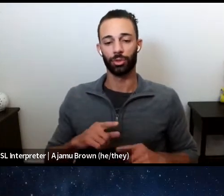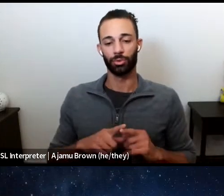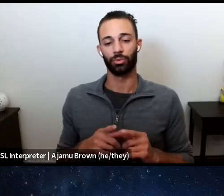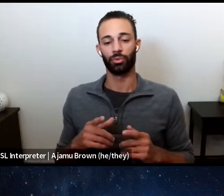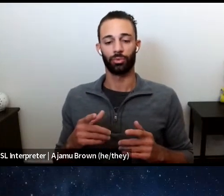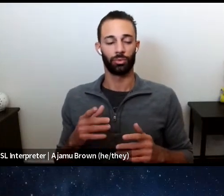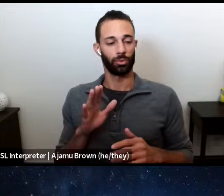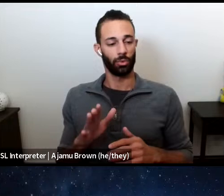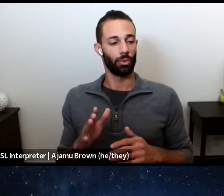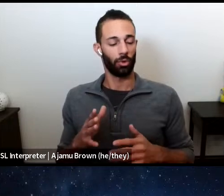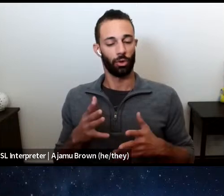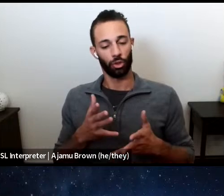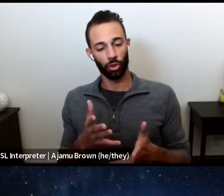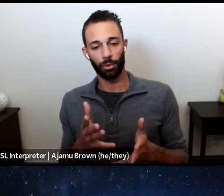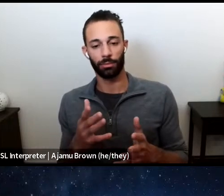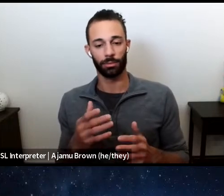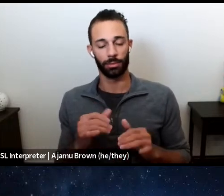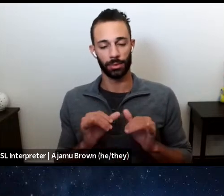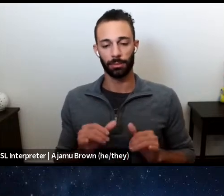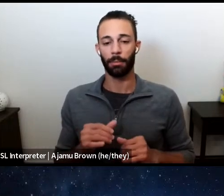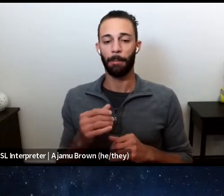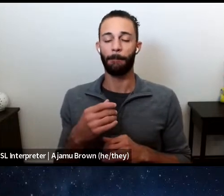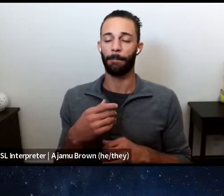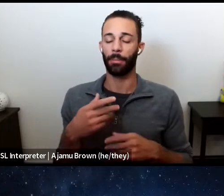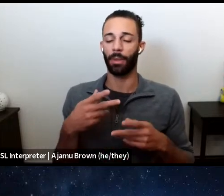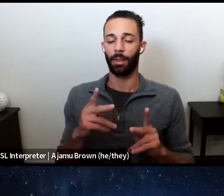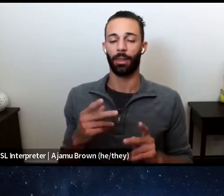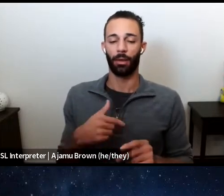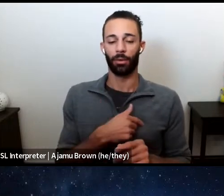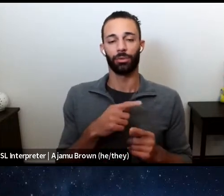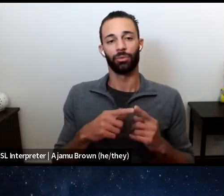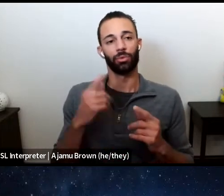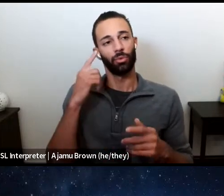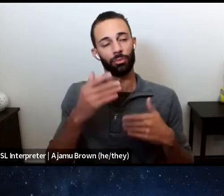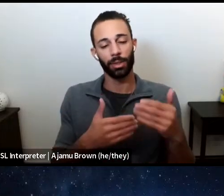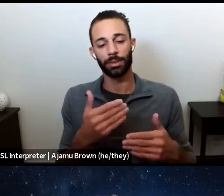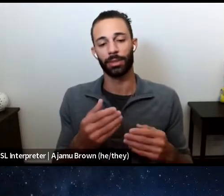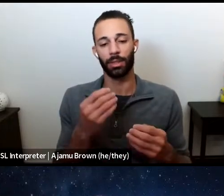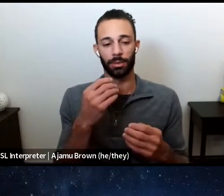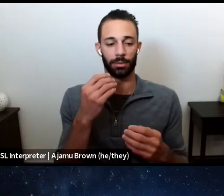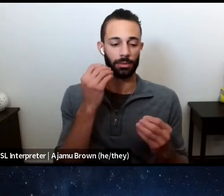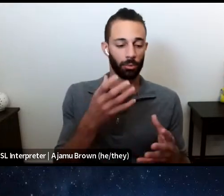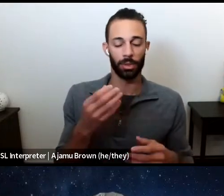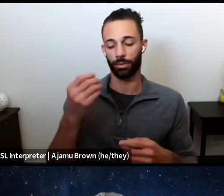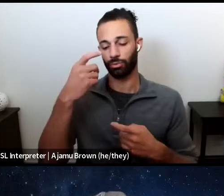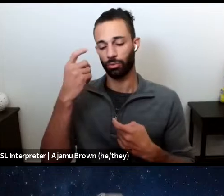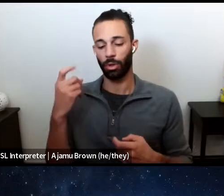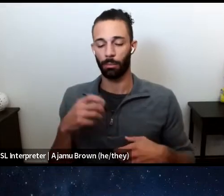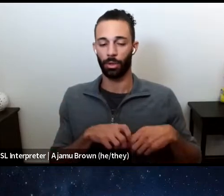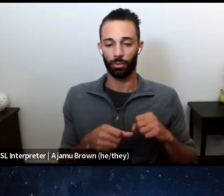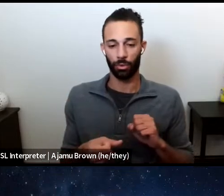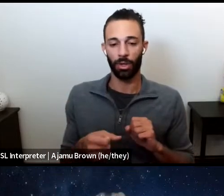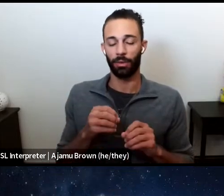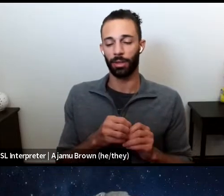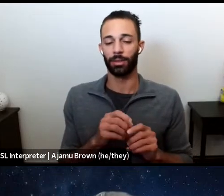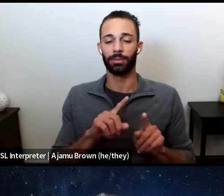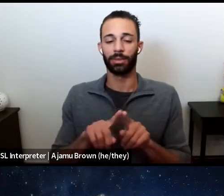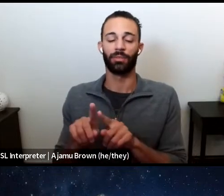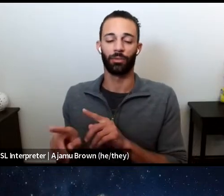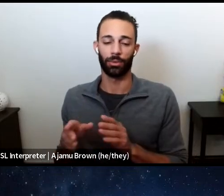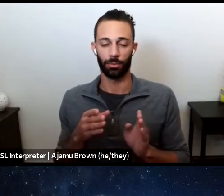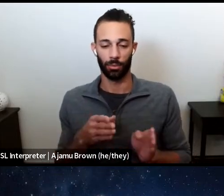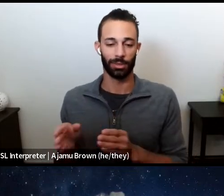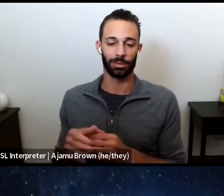us alternate ways for our brains to process information, to process trauma, to process grief. So we're not expecting,